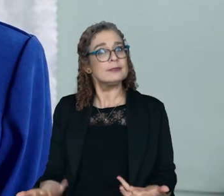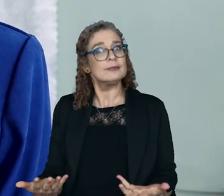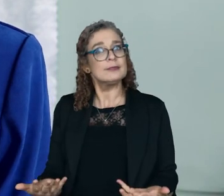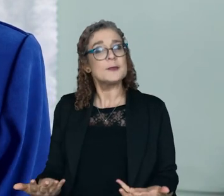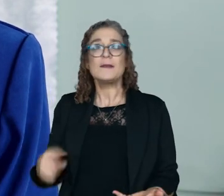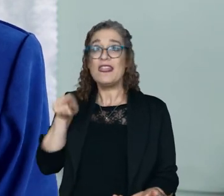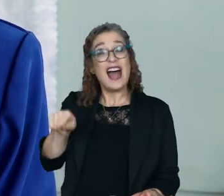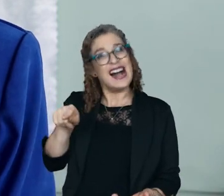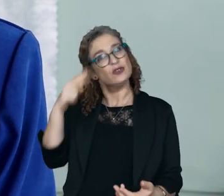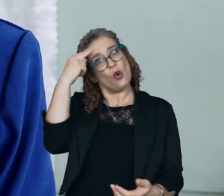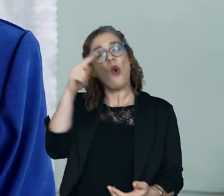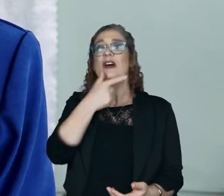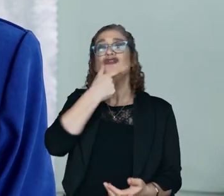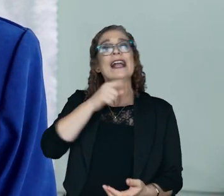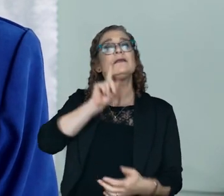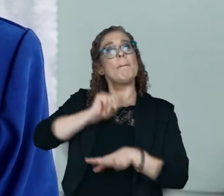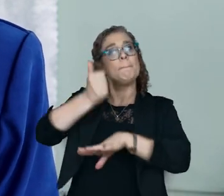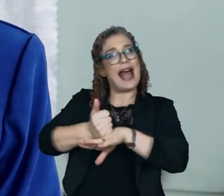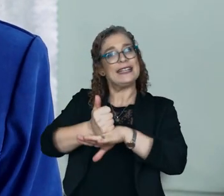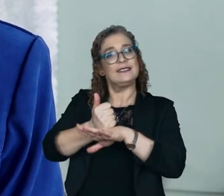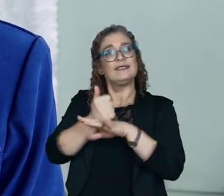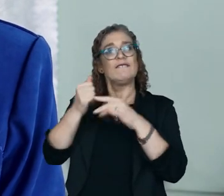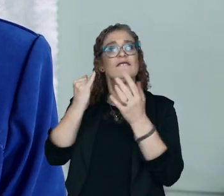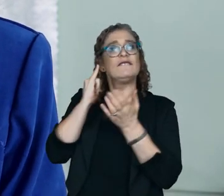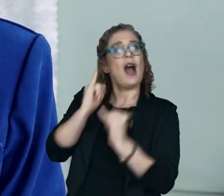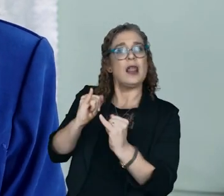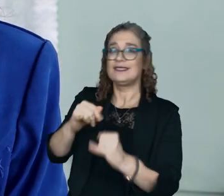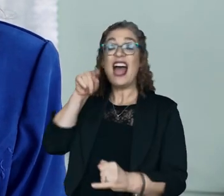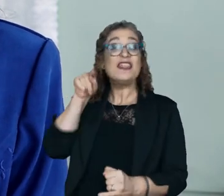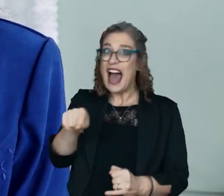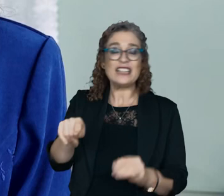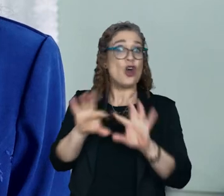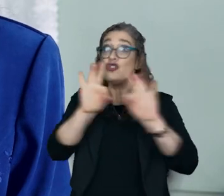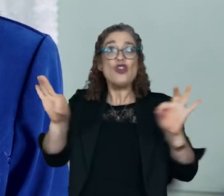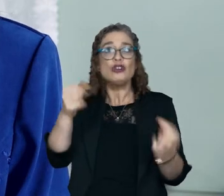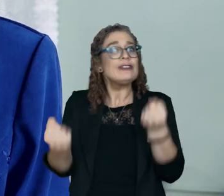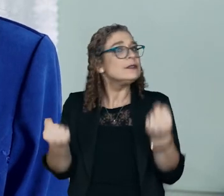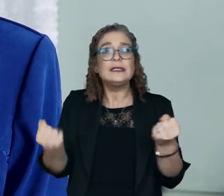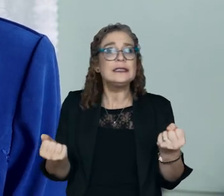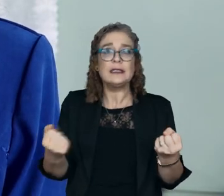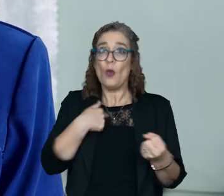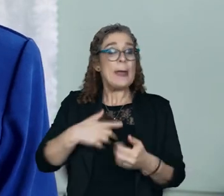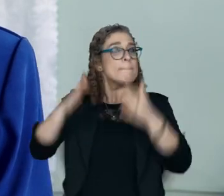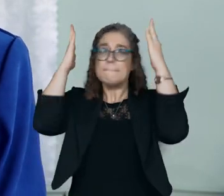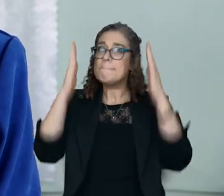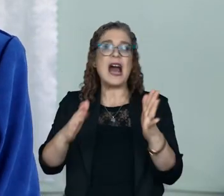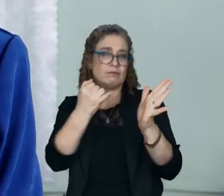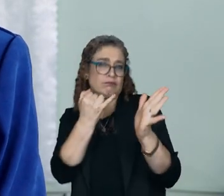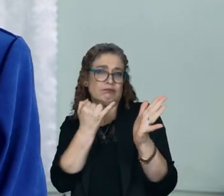Gender-based violence is an injustice. It must be condemned